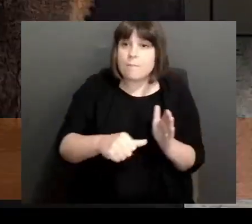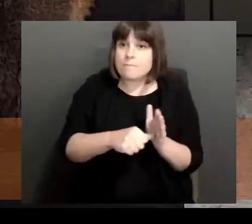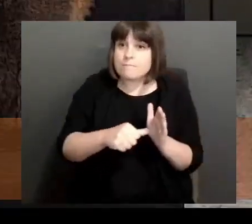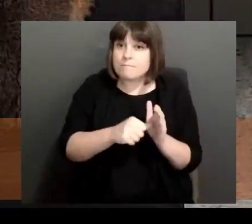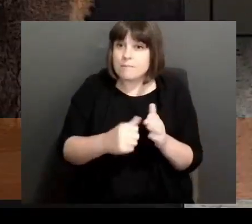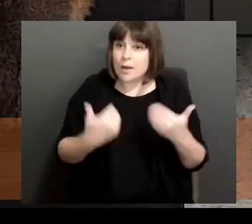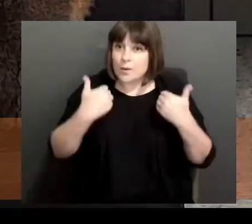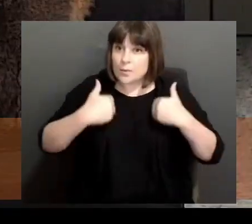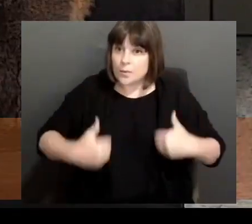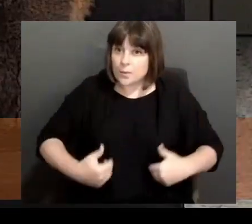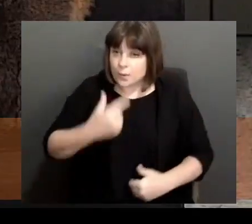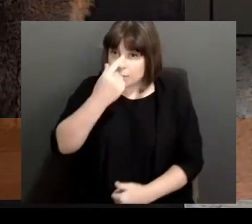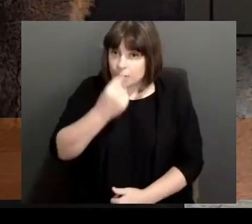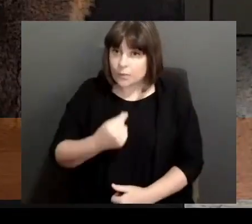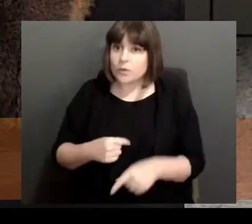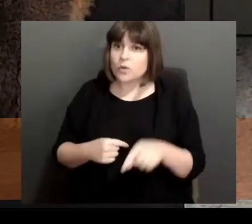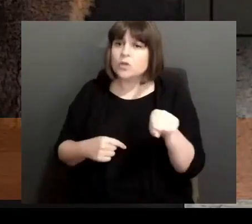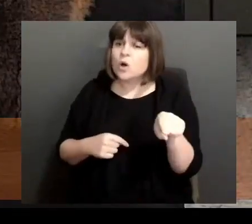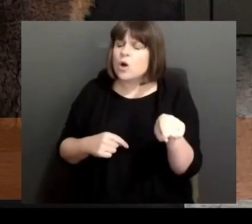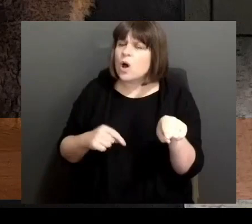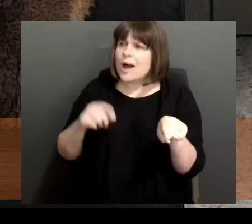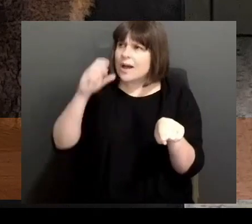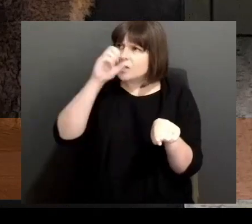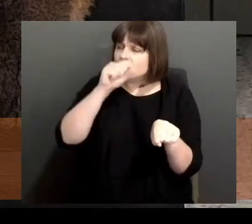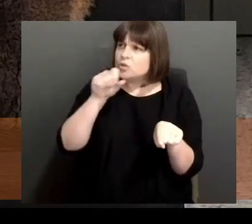I assume there was no